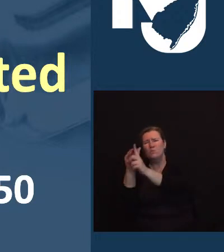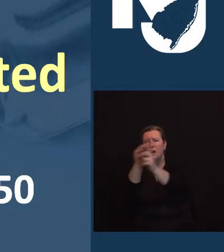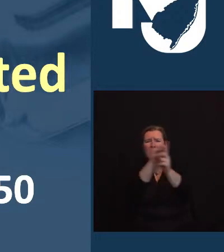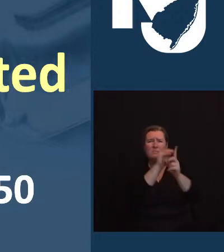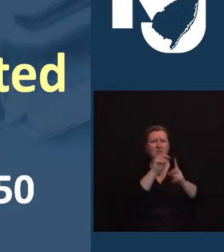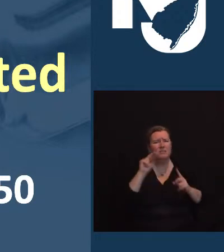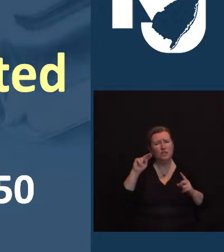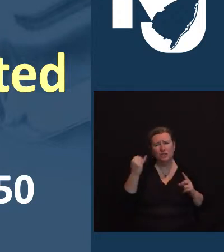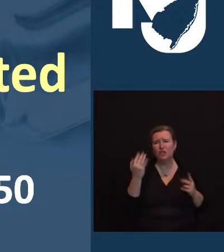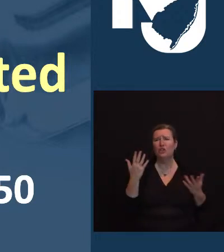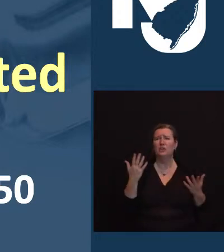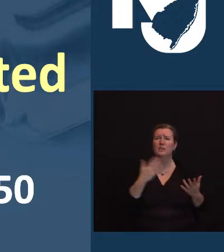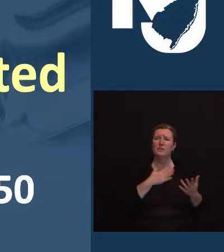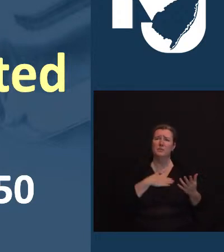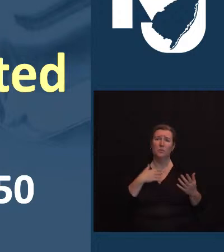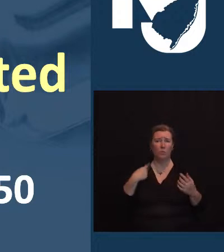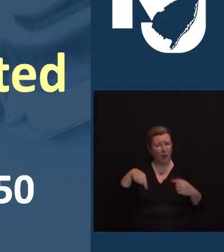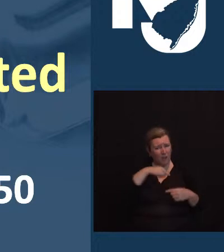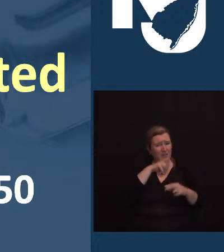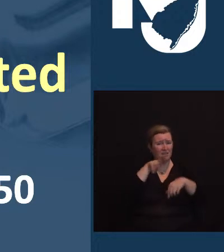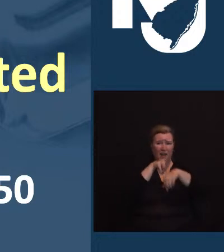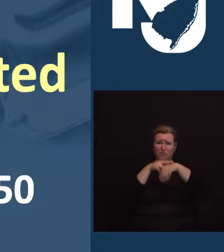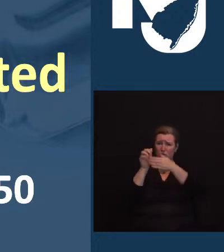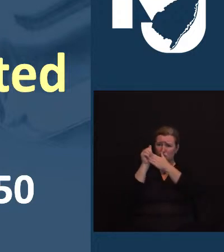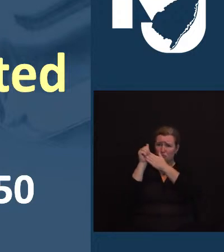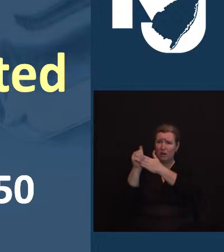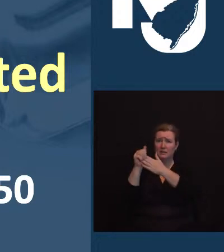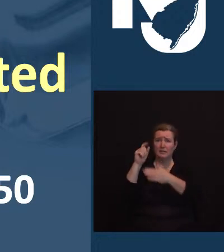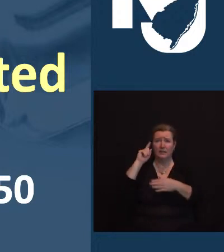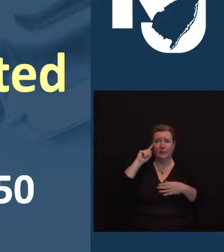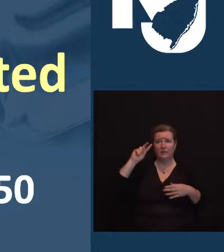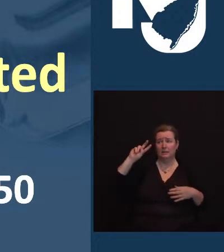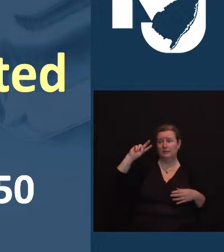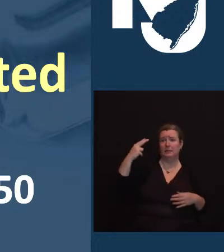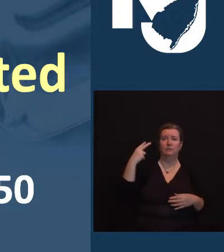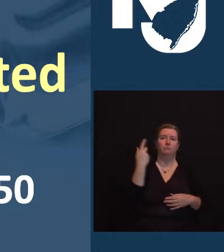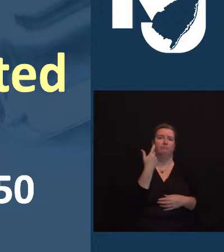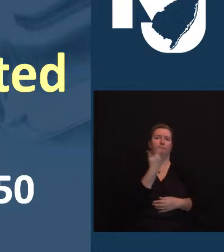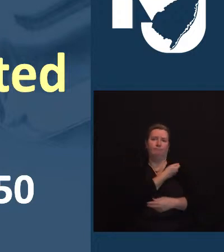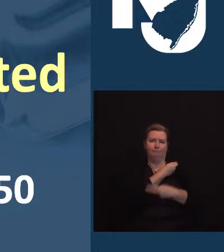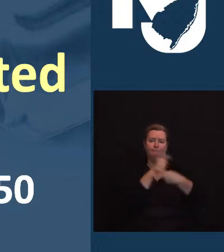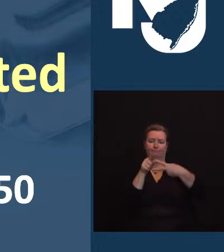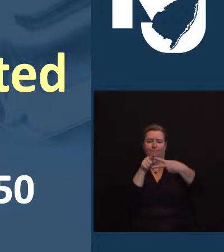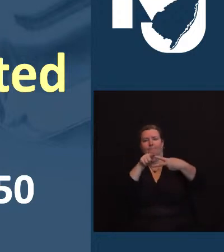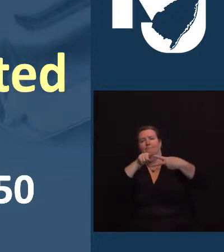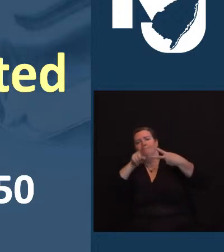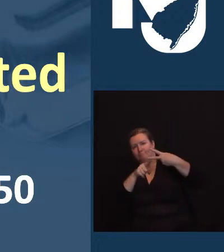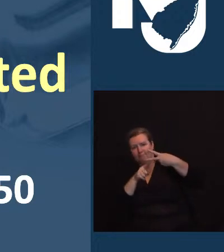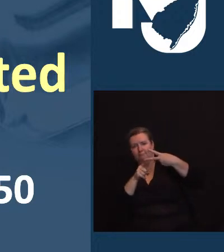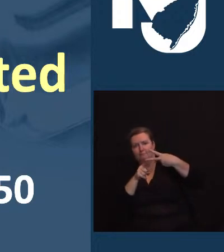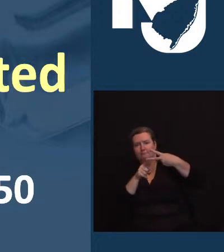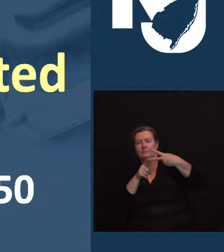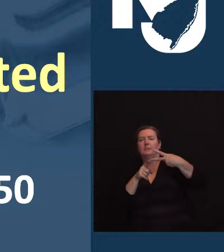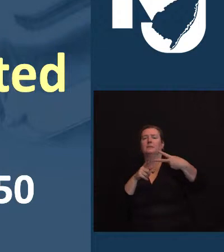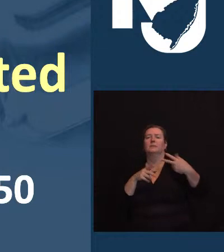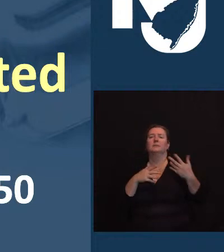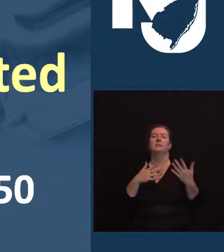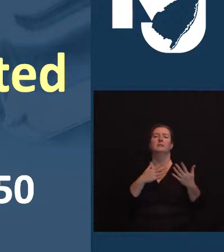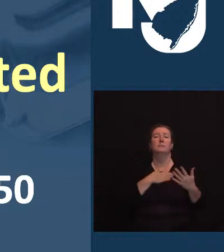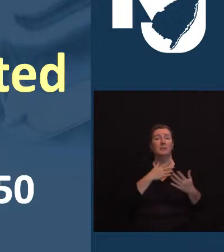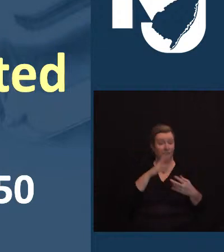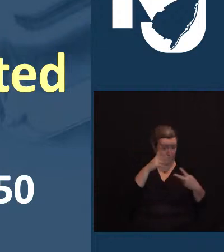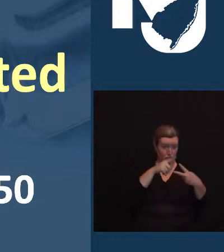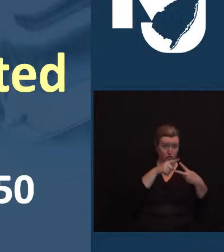a national leader on second dose take-up, and you gotta go out and do that, folks. So please go back for your second dose when you're